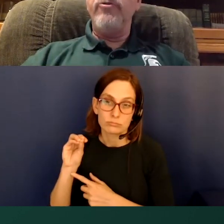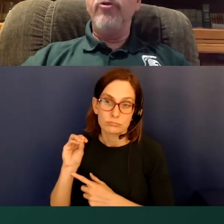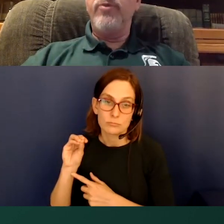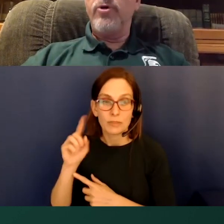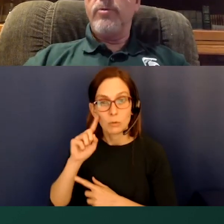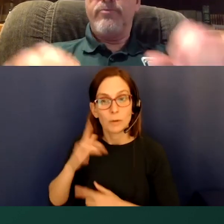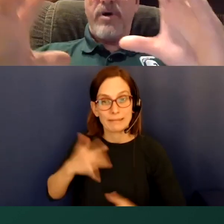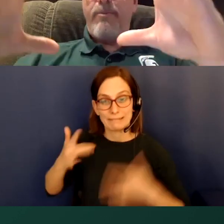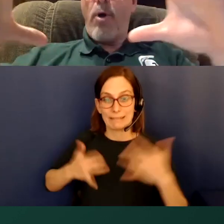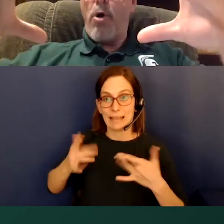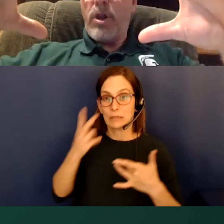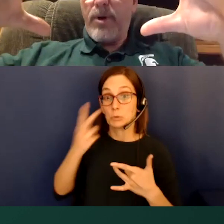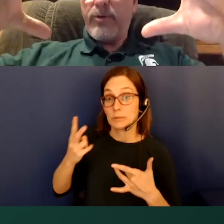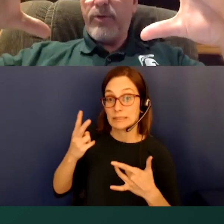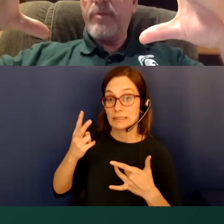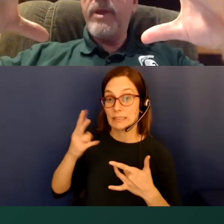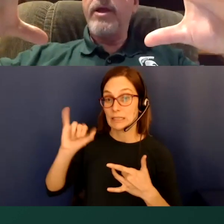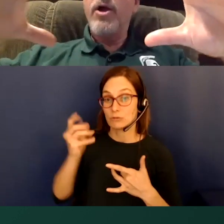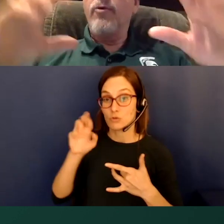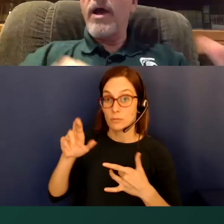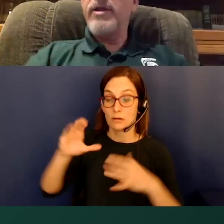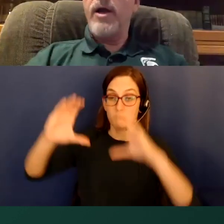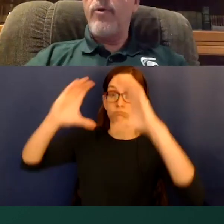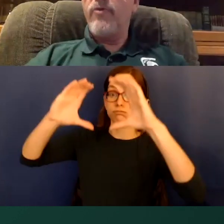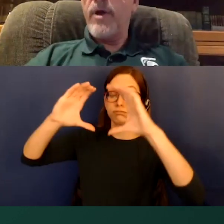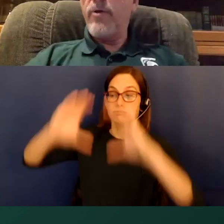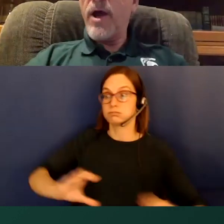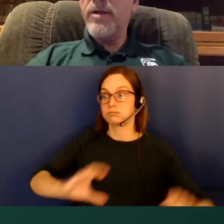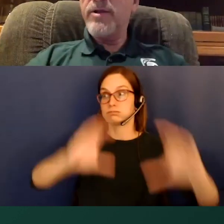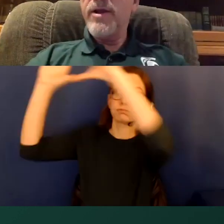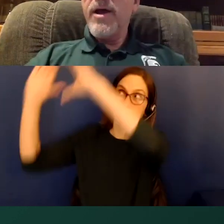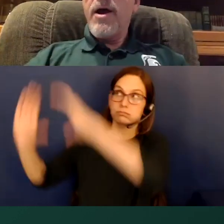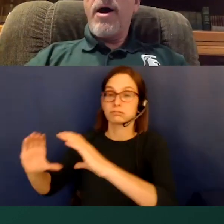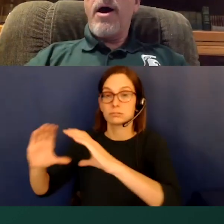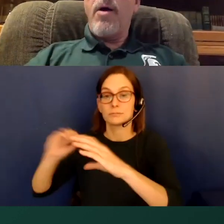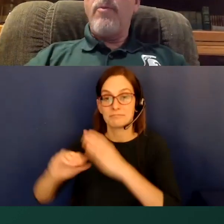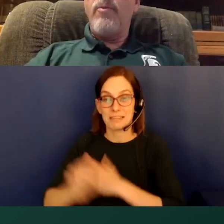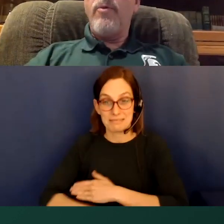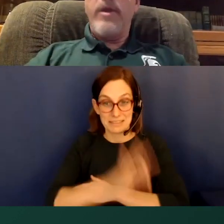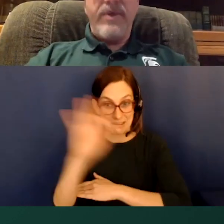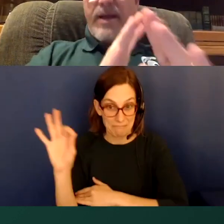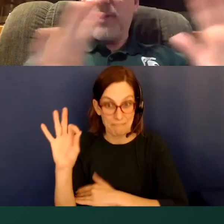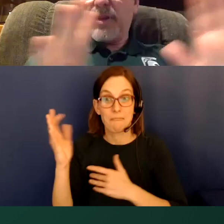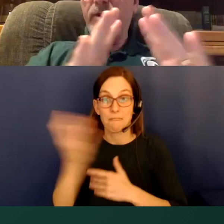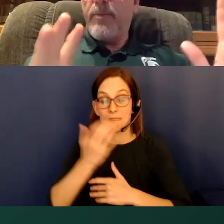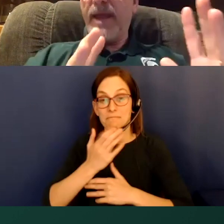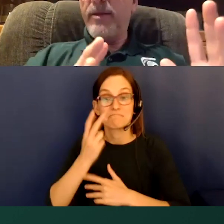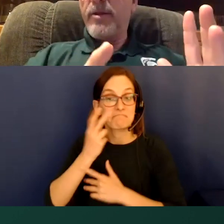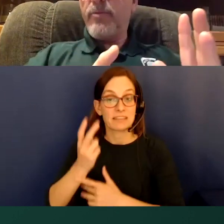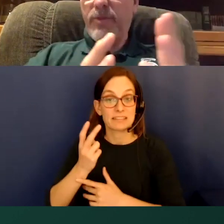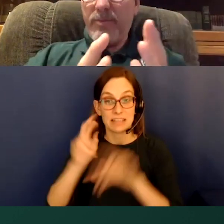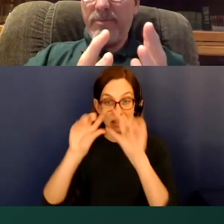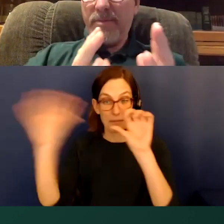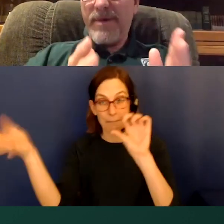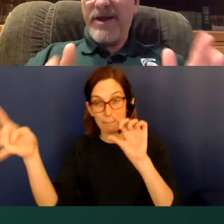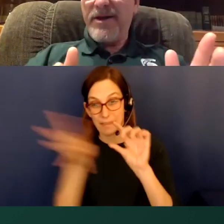seeing Jupiter, a ball about this big, rising up over my horizon, and being able to see the bands